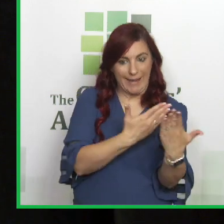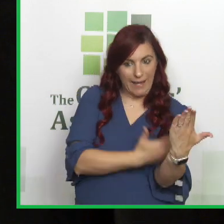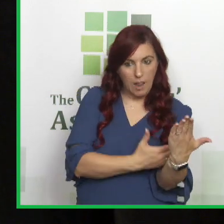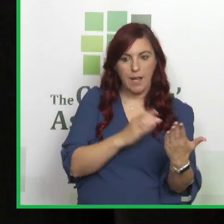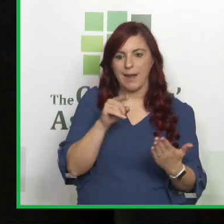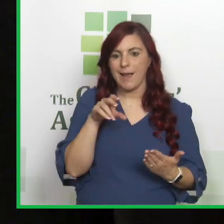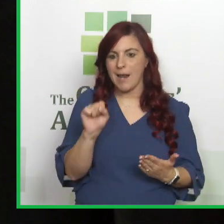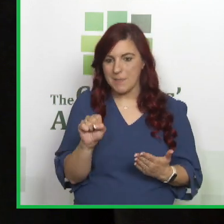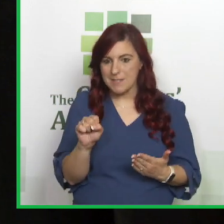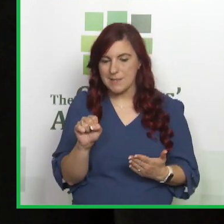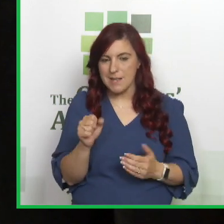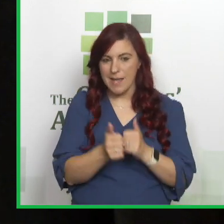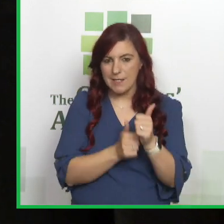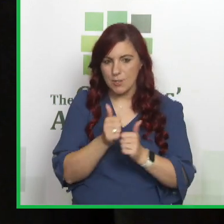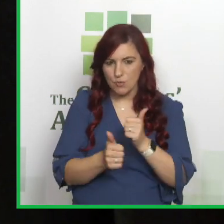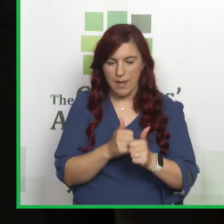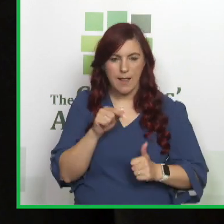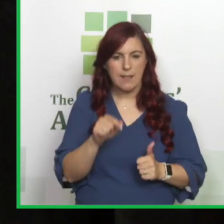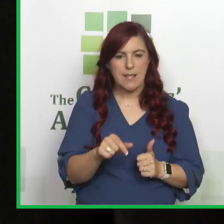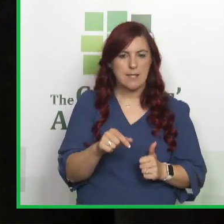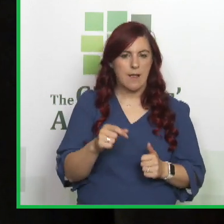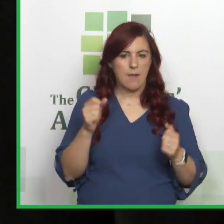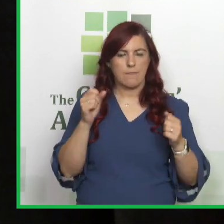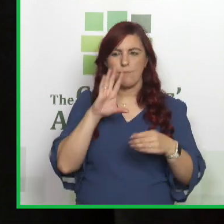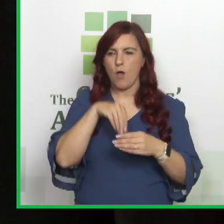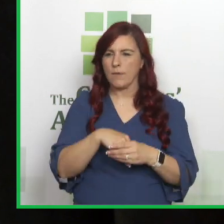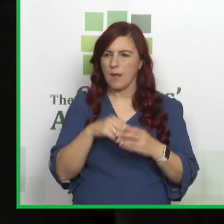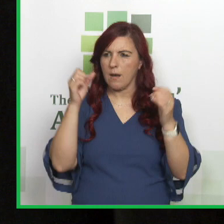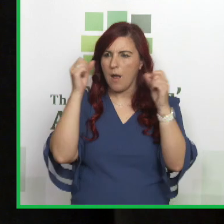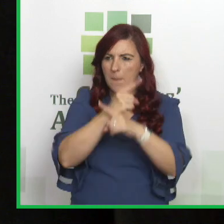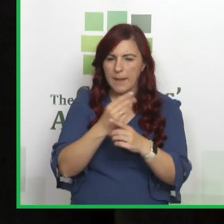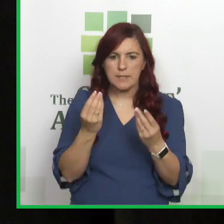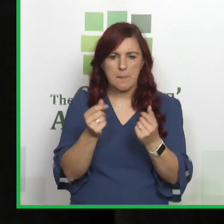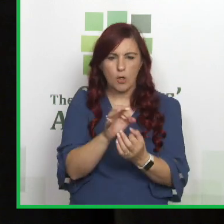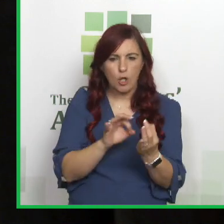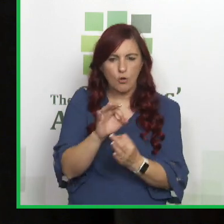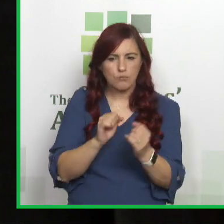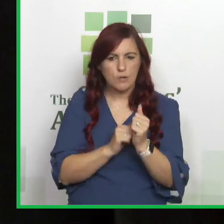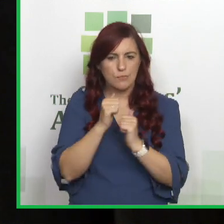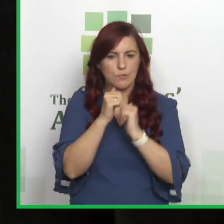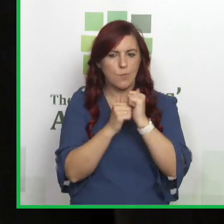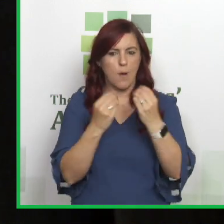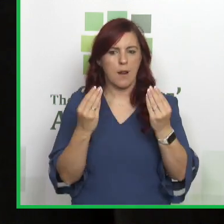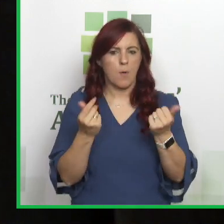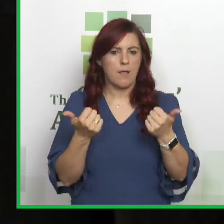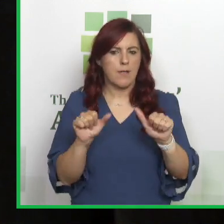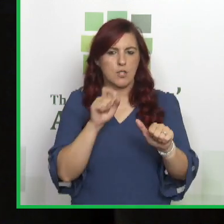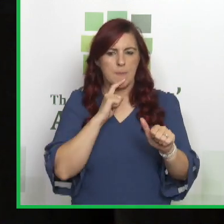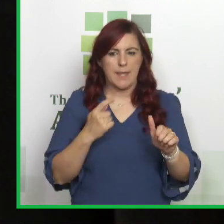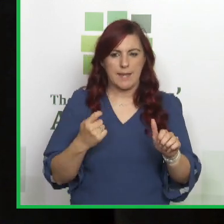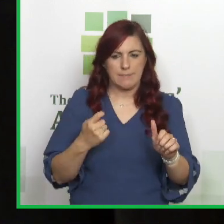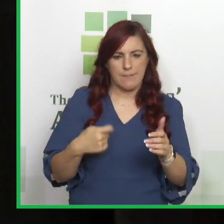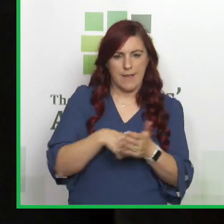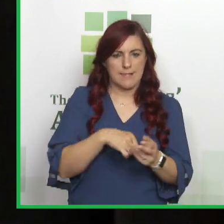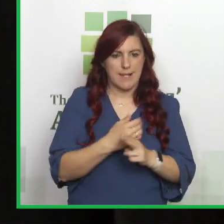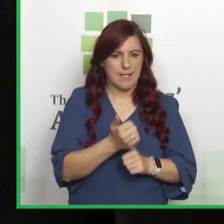global legal cannabis industry. These plans involved complicated money laundering structures where the money would eventually be invested into the industry via corrupt,